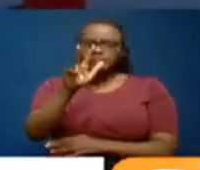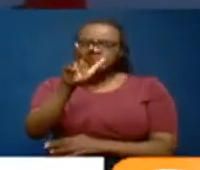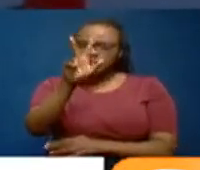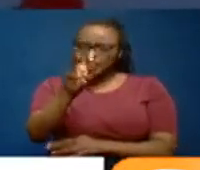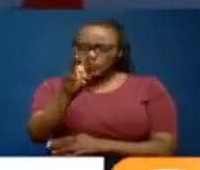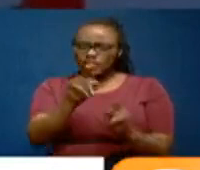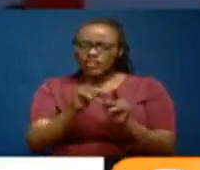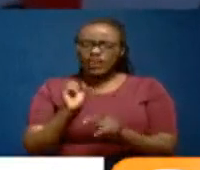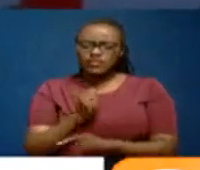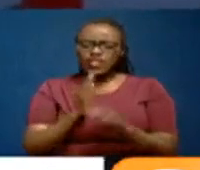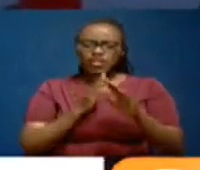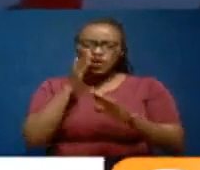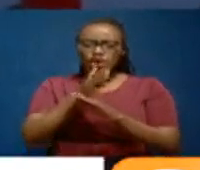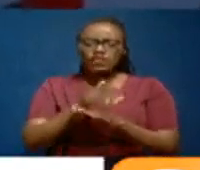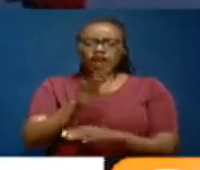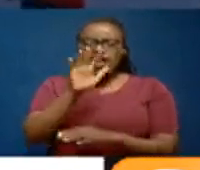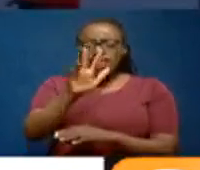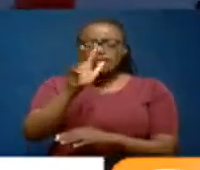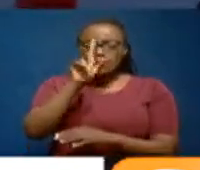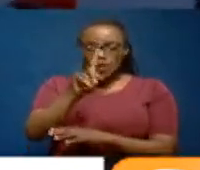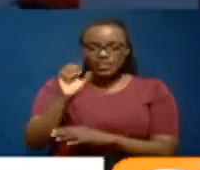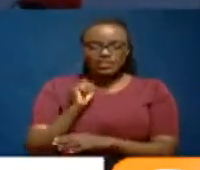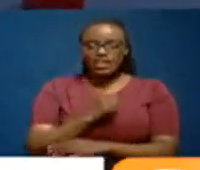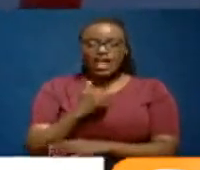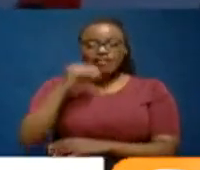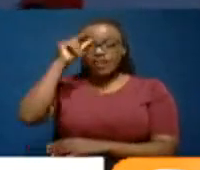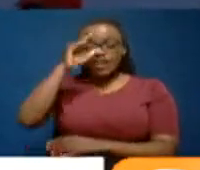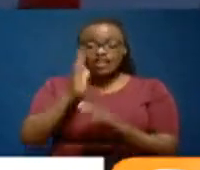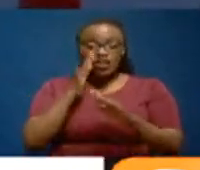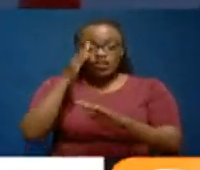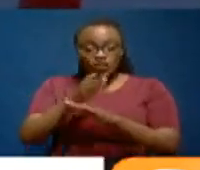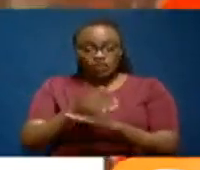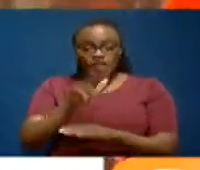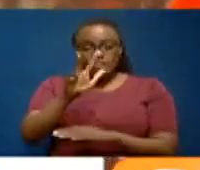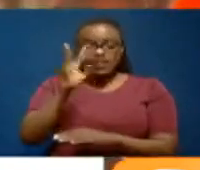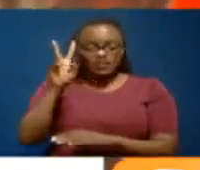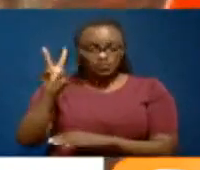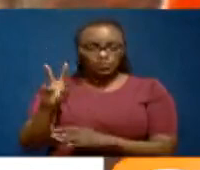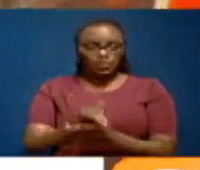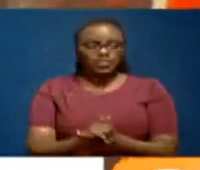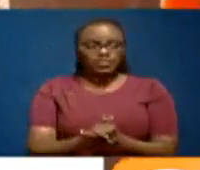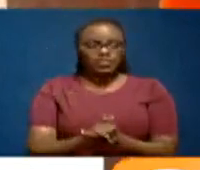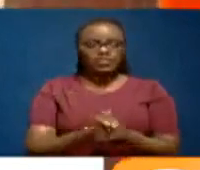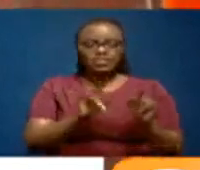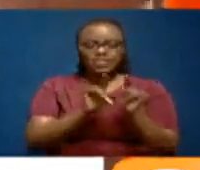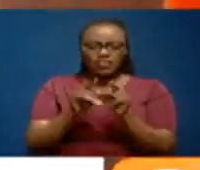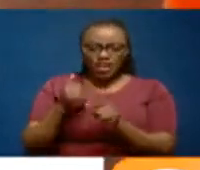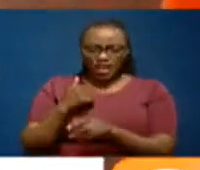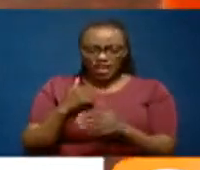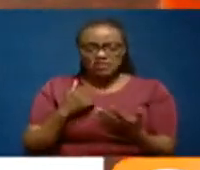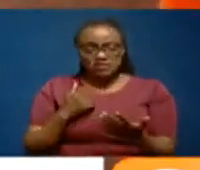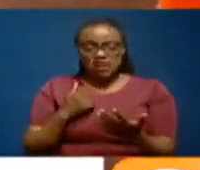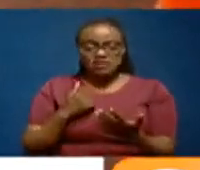na senators zaidi ya 31 na watakuwa na governors 33. Kura ni mimi na